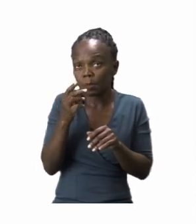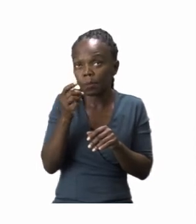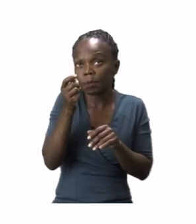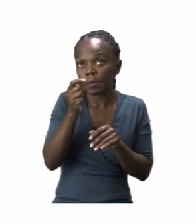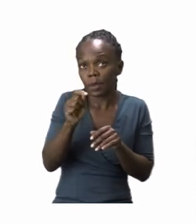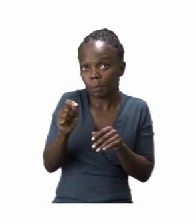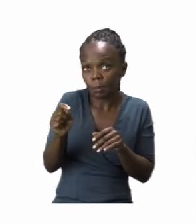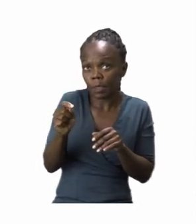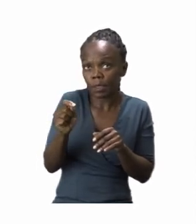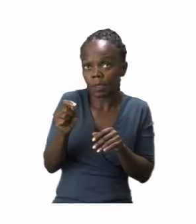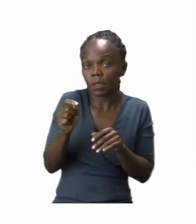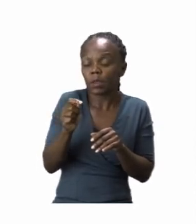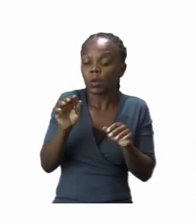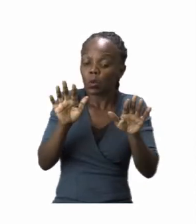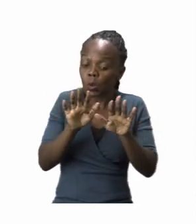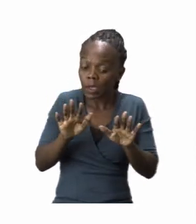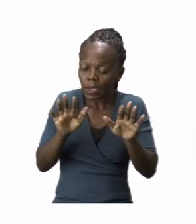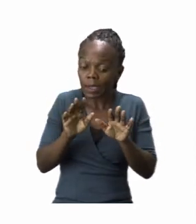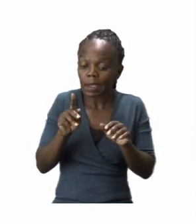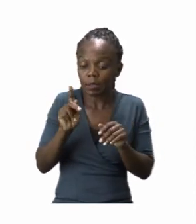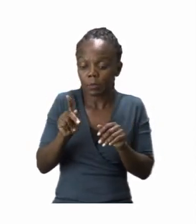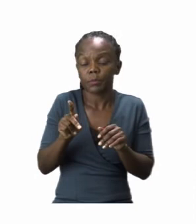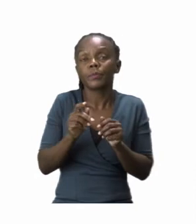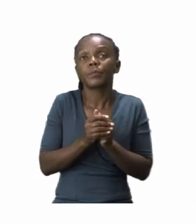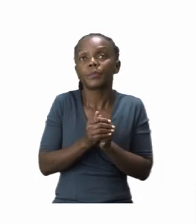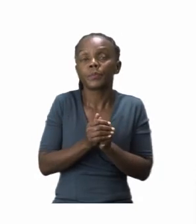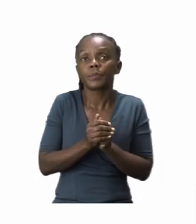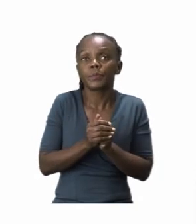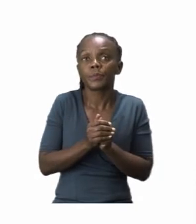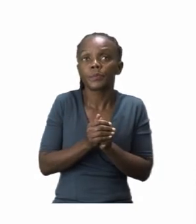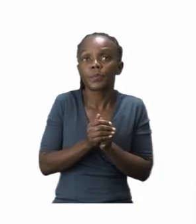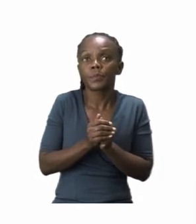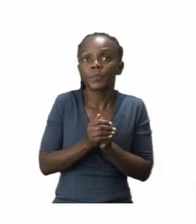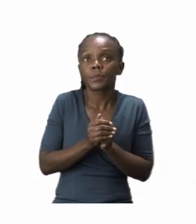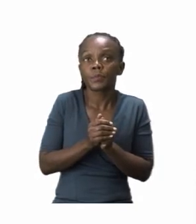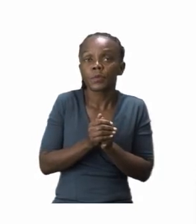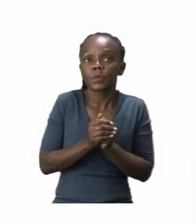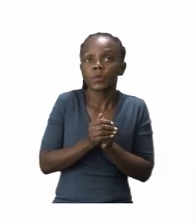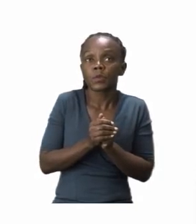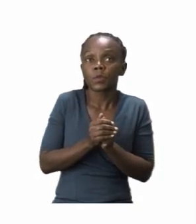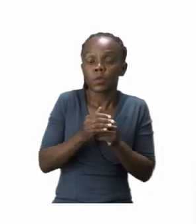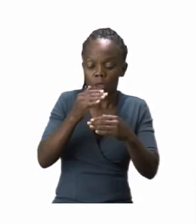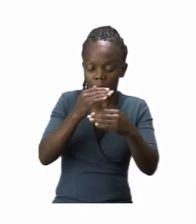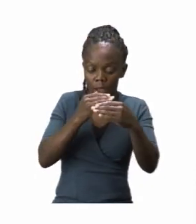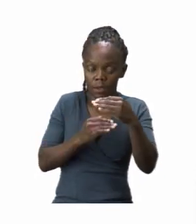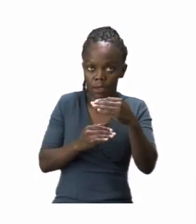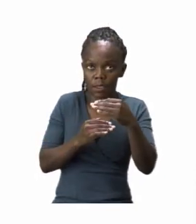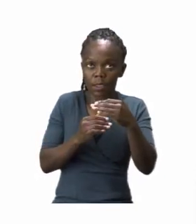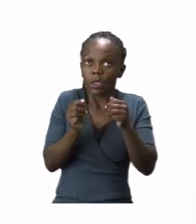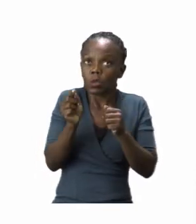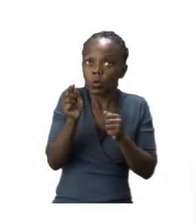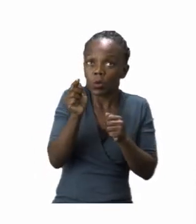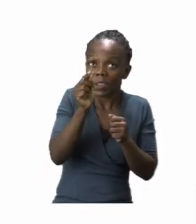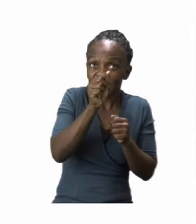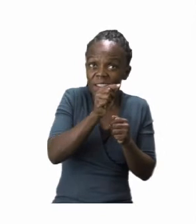And then after that, I would like you to circle the letter P in the box